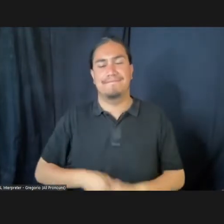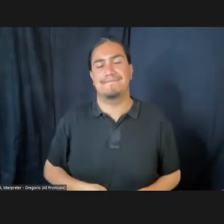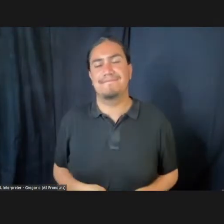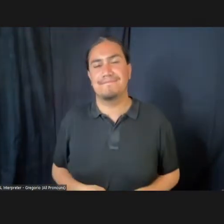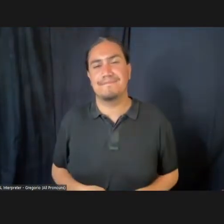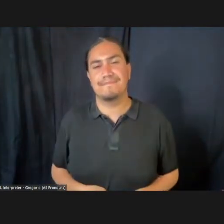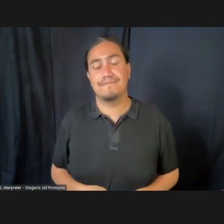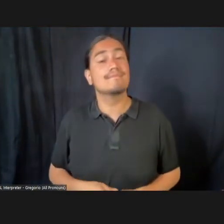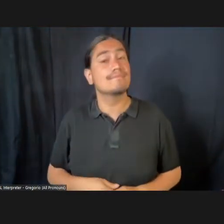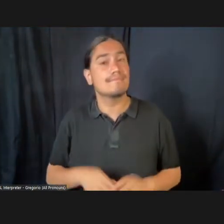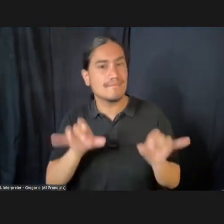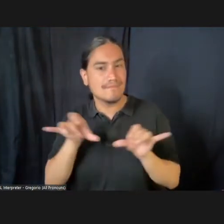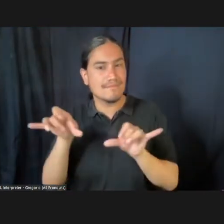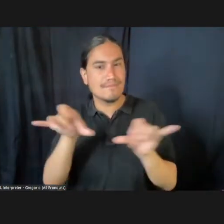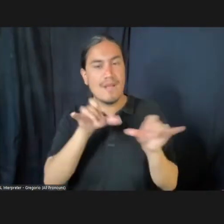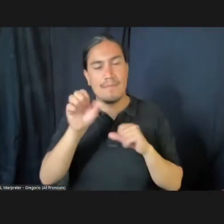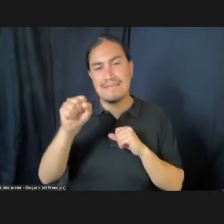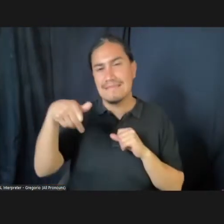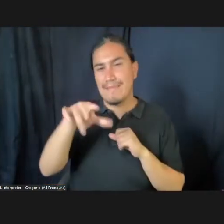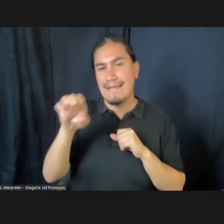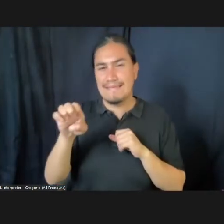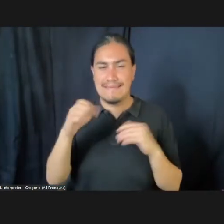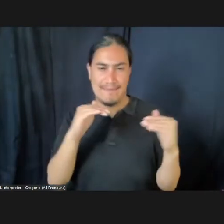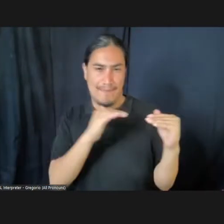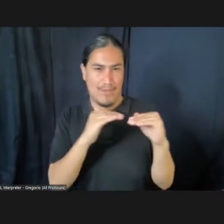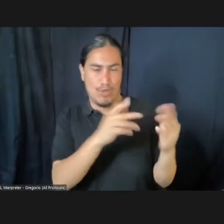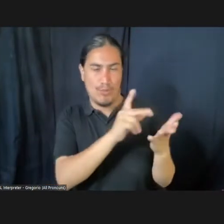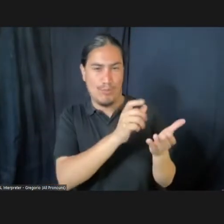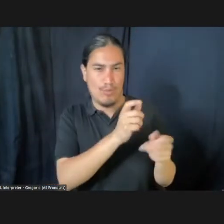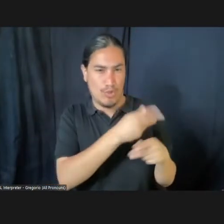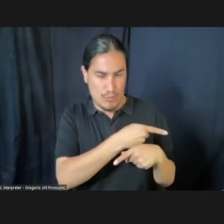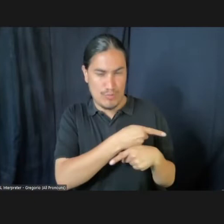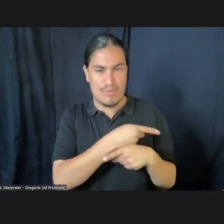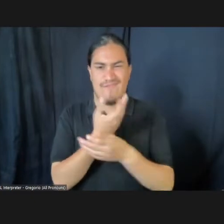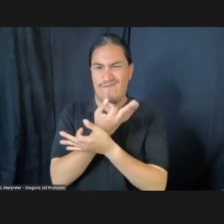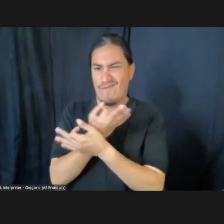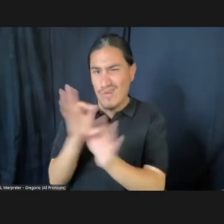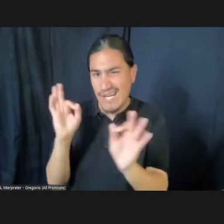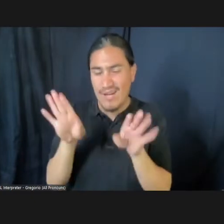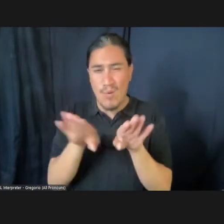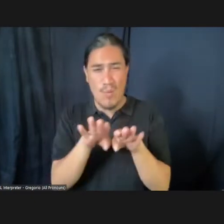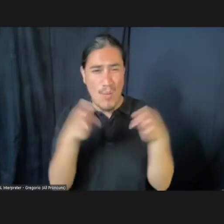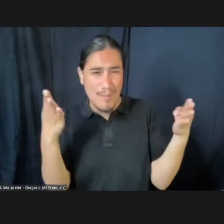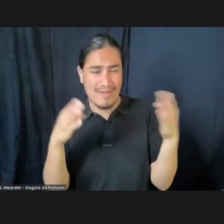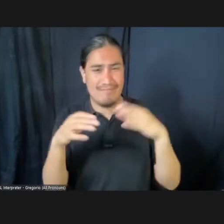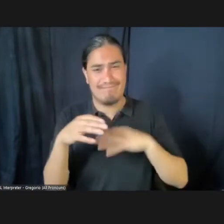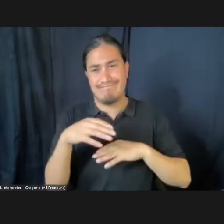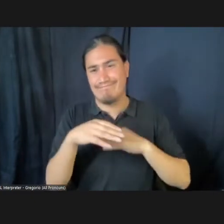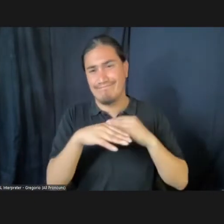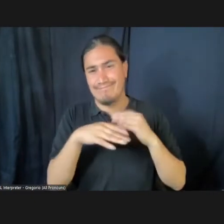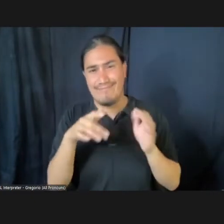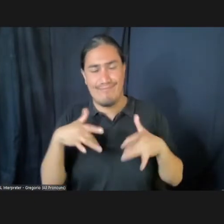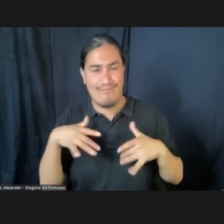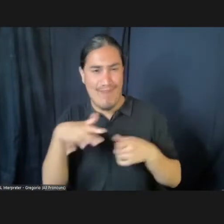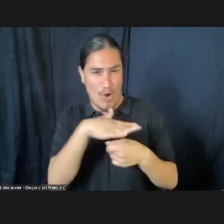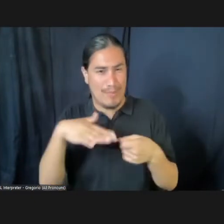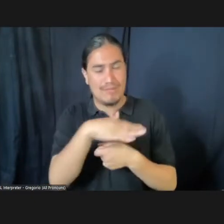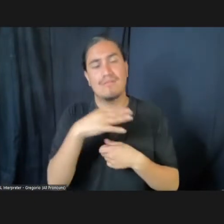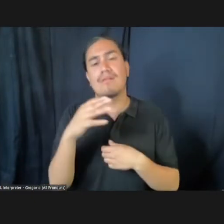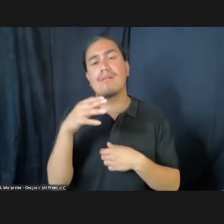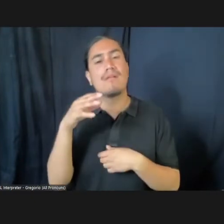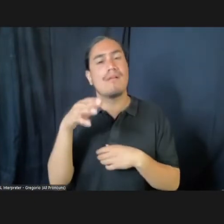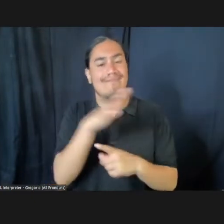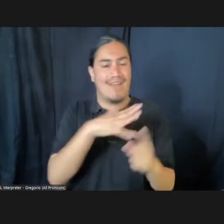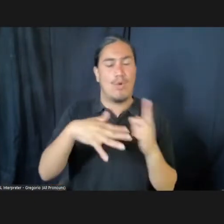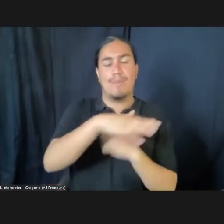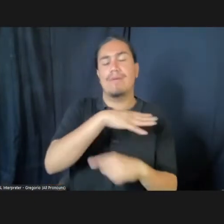As a commons-based, peer-produced, free and open platform, HowlRound would not exist without the thousands of